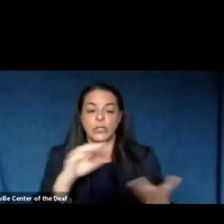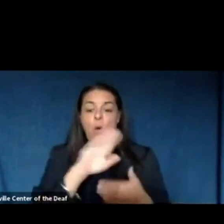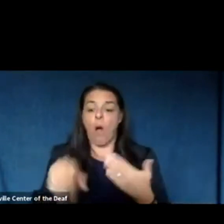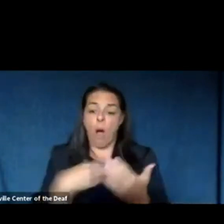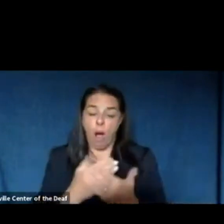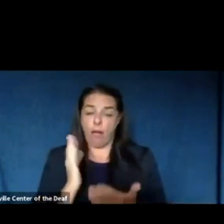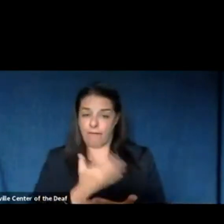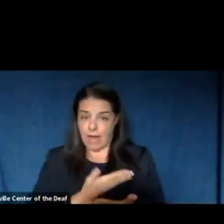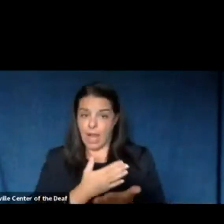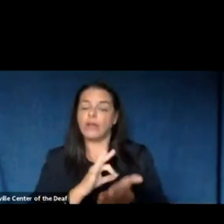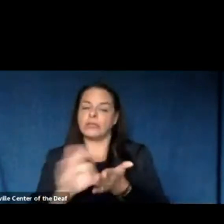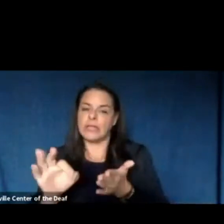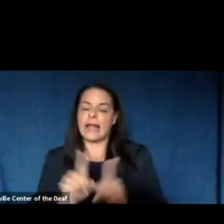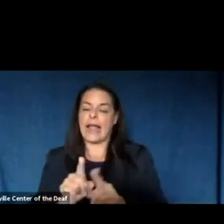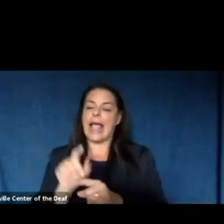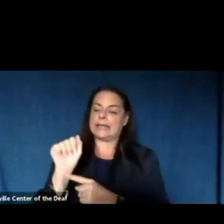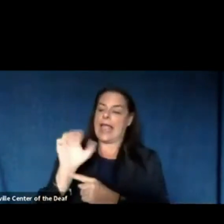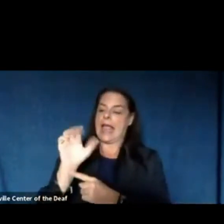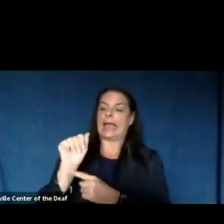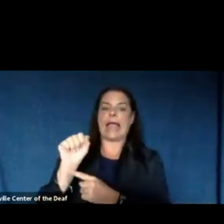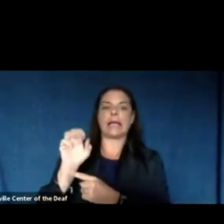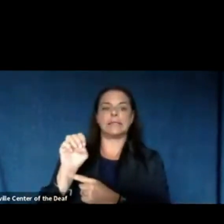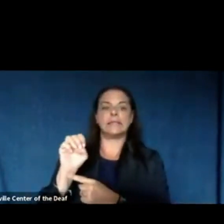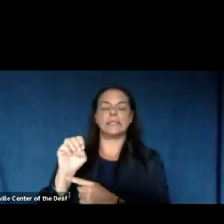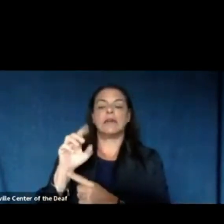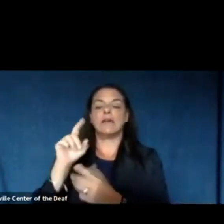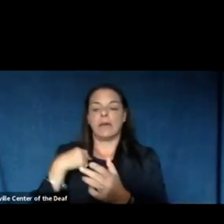counted as a case. And we